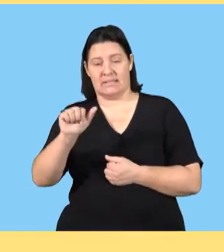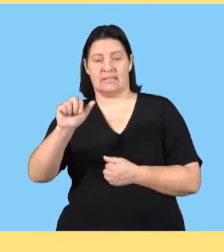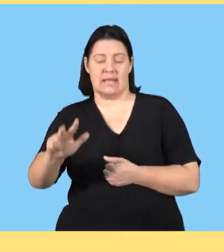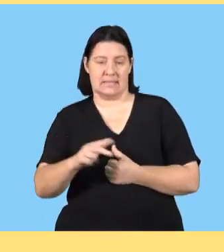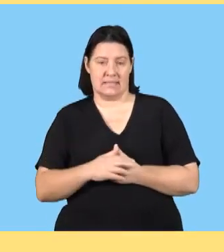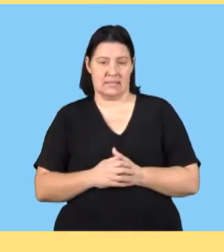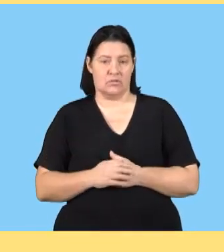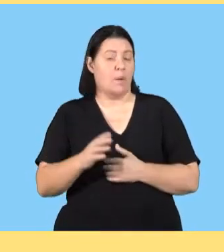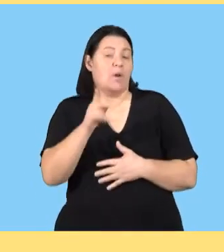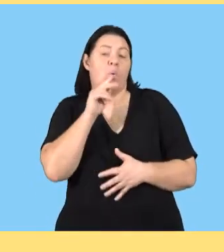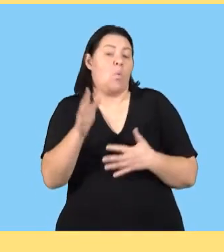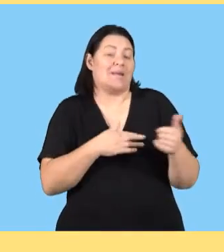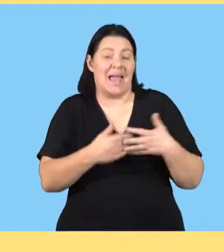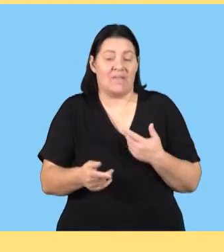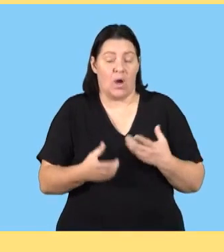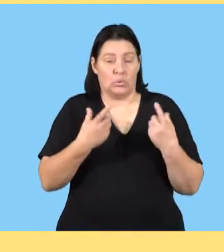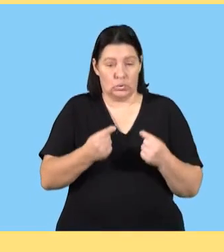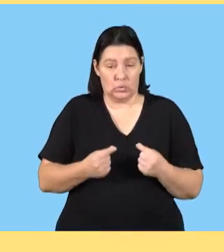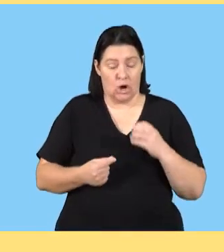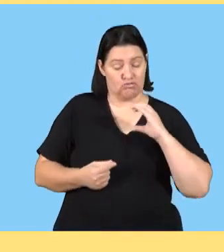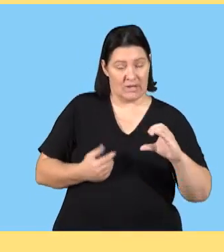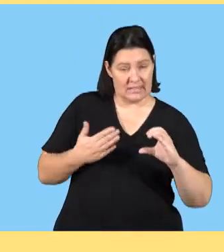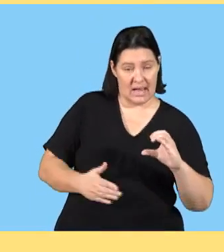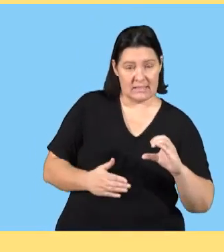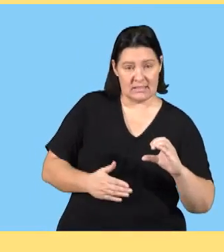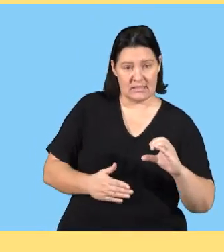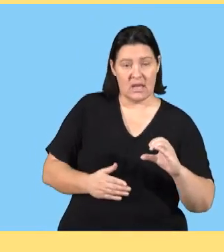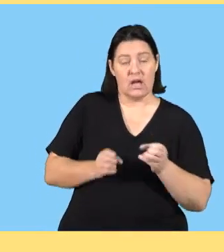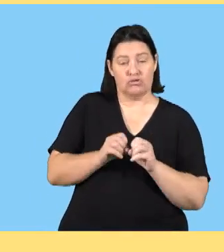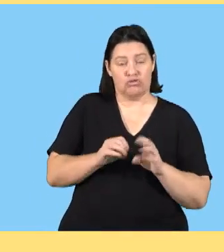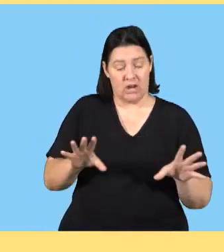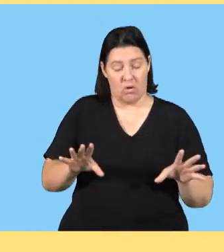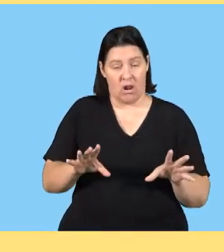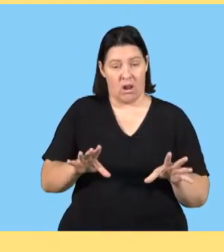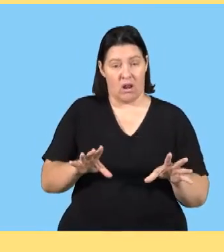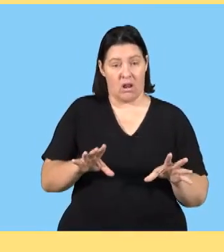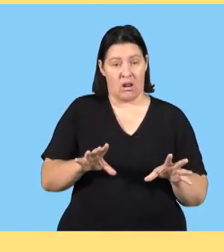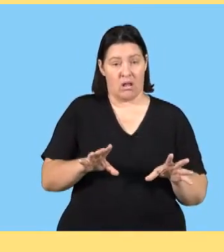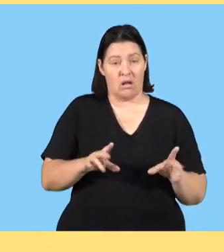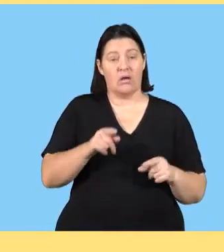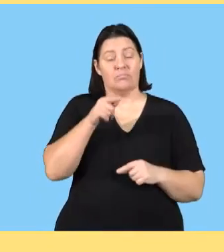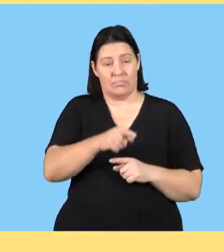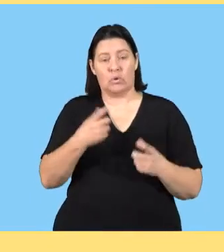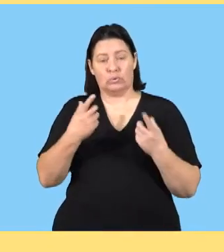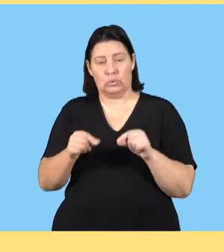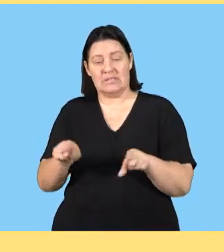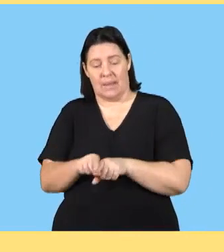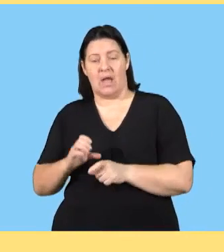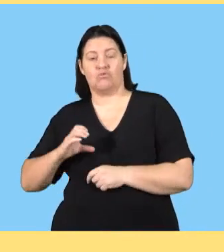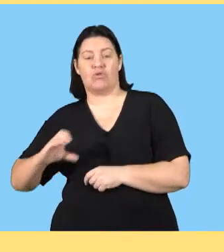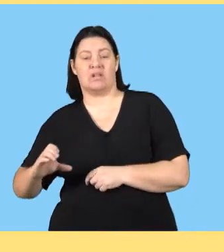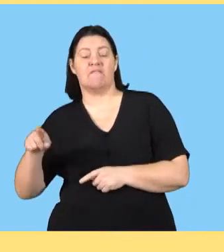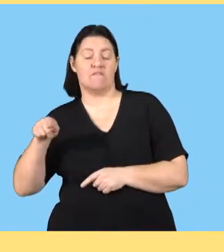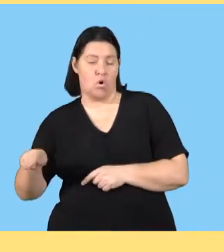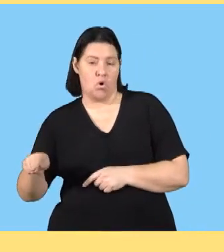1,168. That means whatever I do on the credit side of my general journal, I must then do it on the